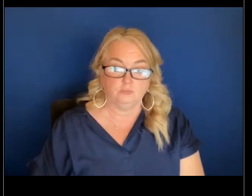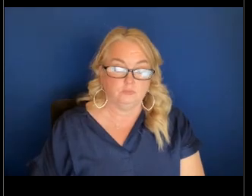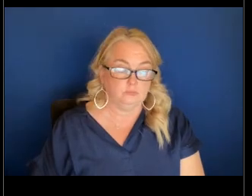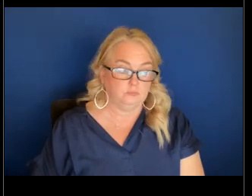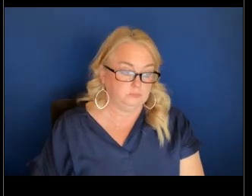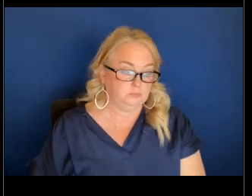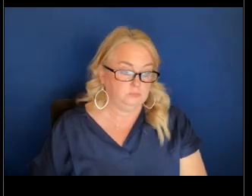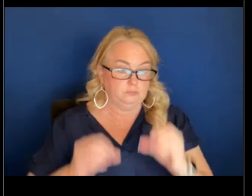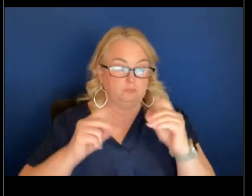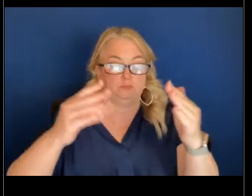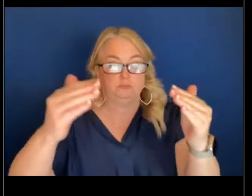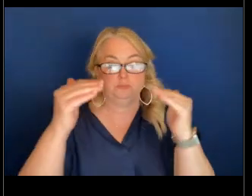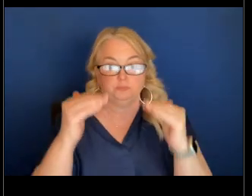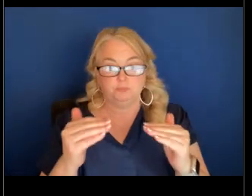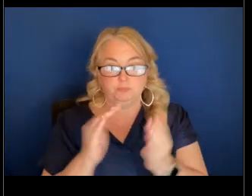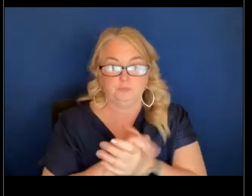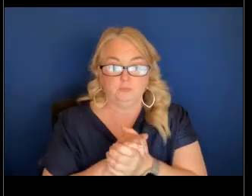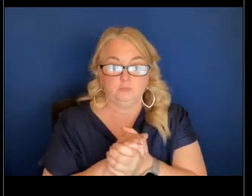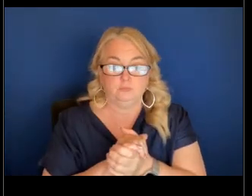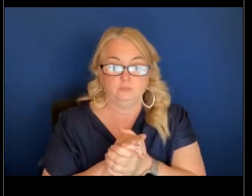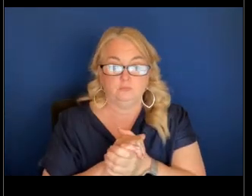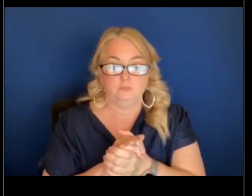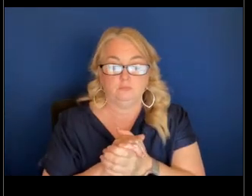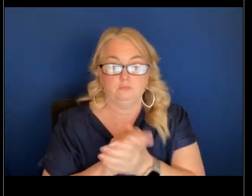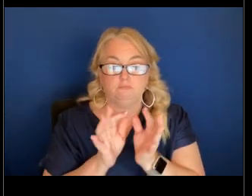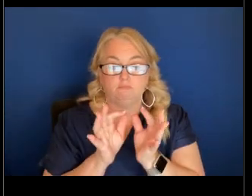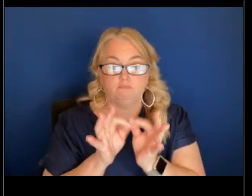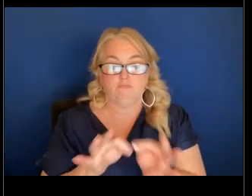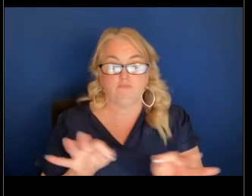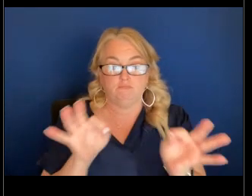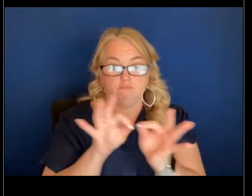That takes us to key takeaways.